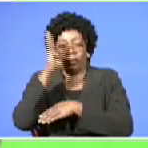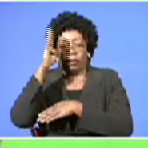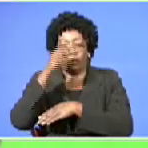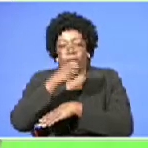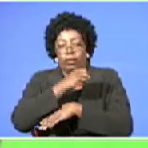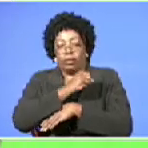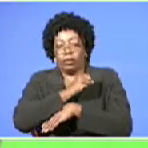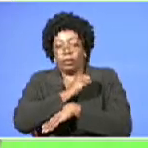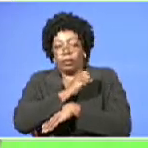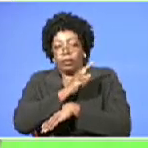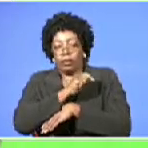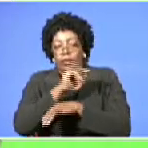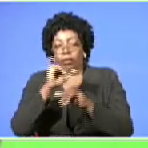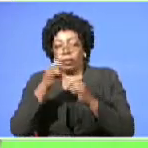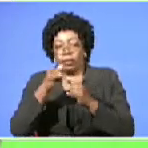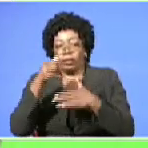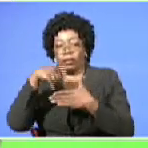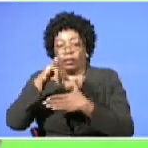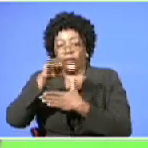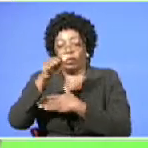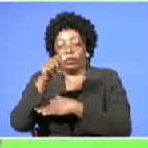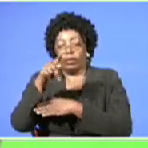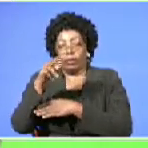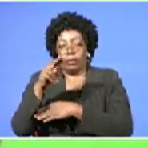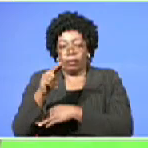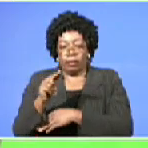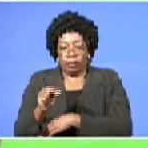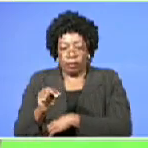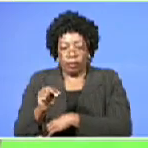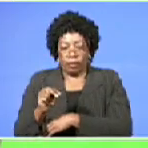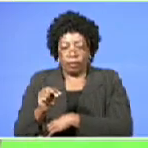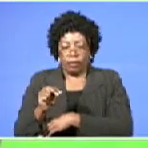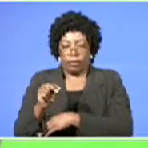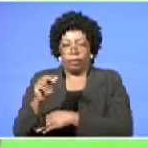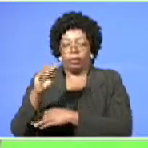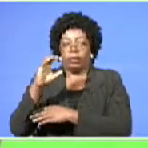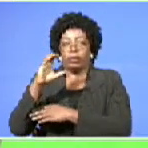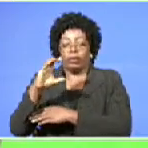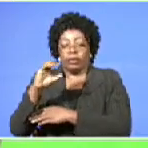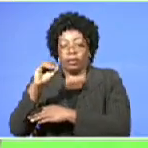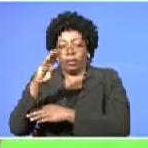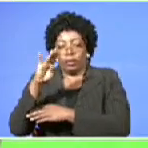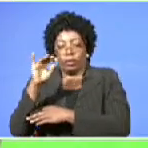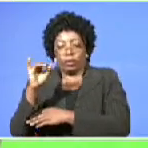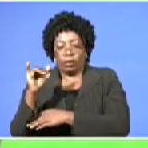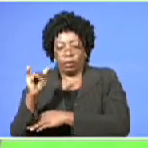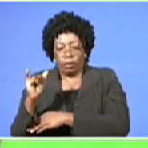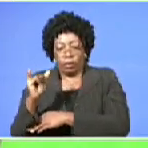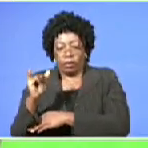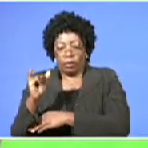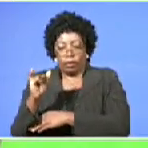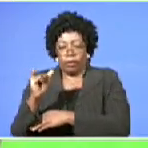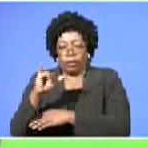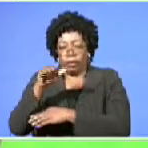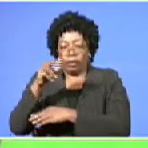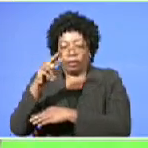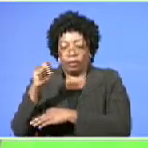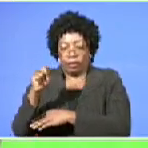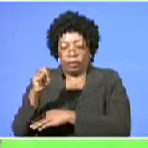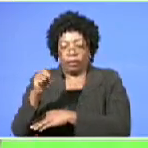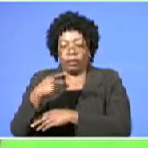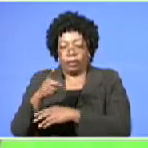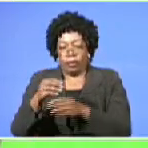St. Ford all playing in Japan, while Dwight Colby is in Italy. Both of those countries taking extreme measures against the